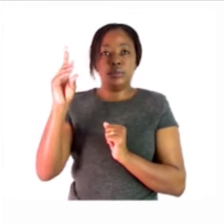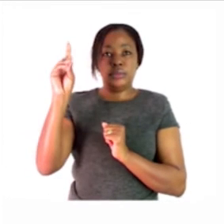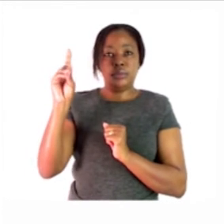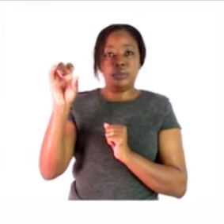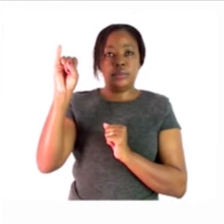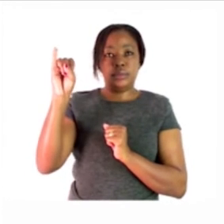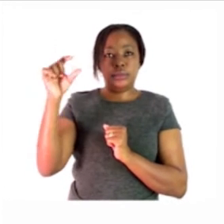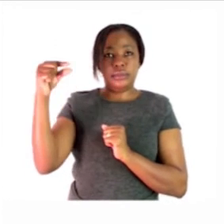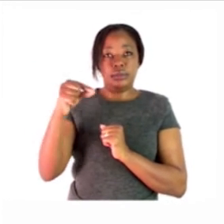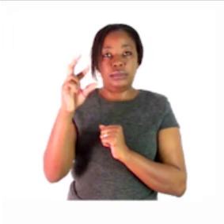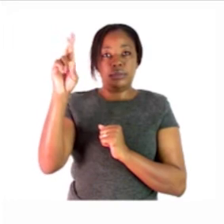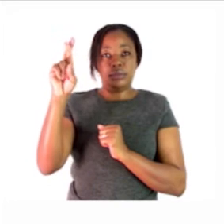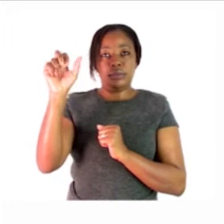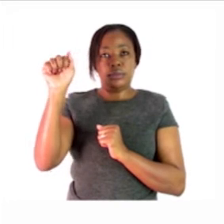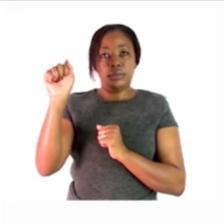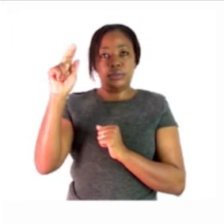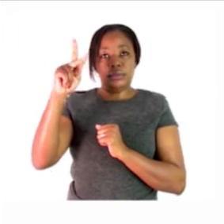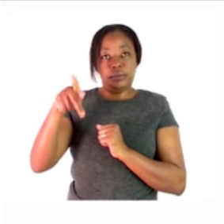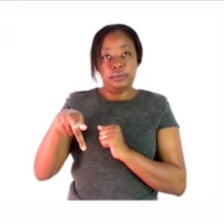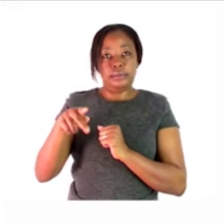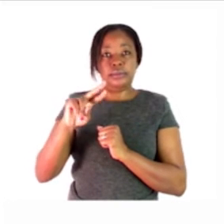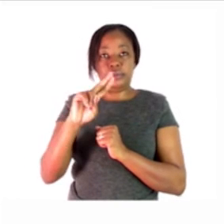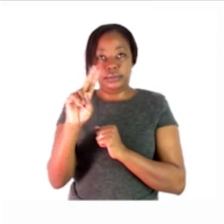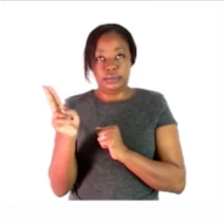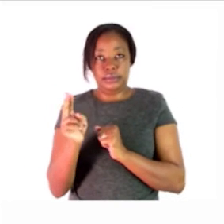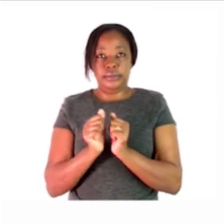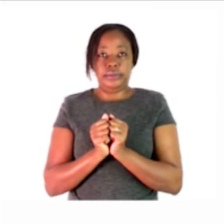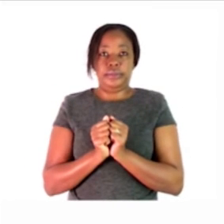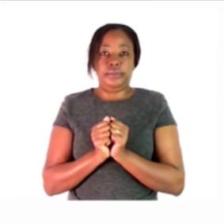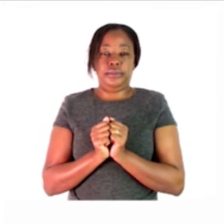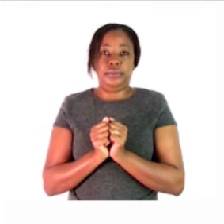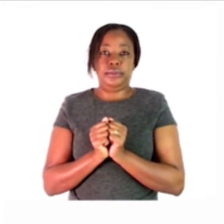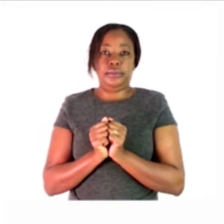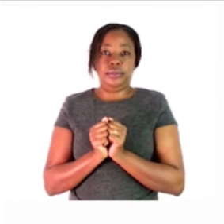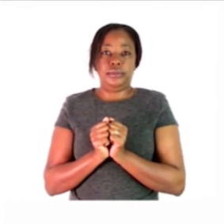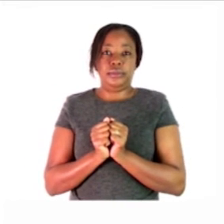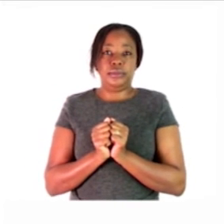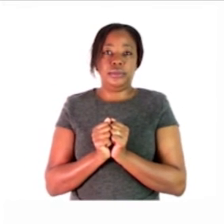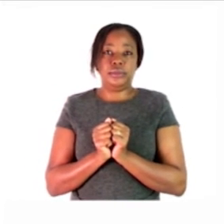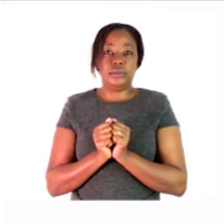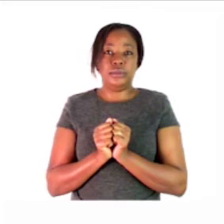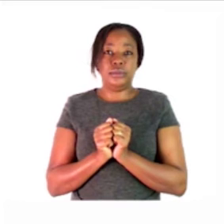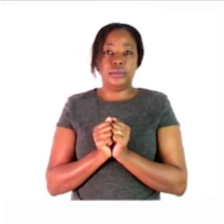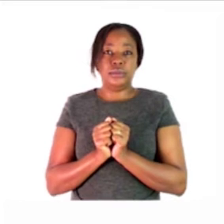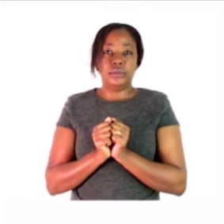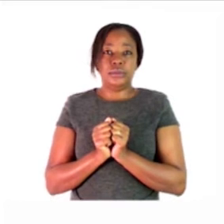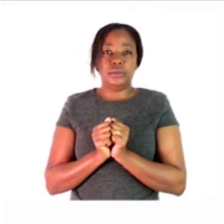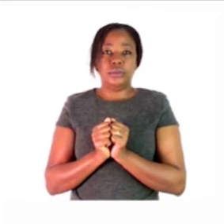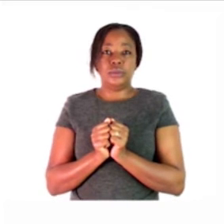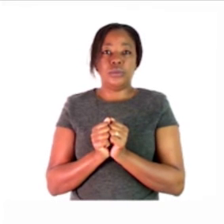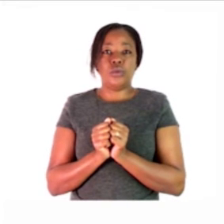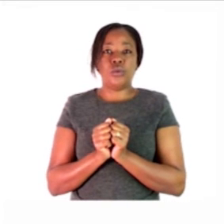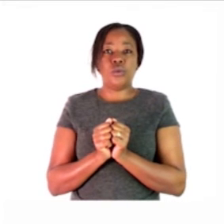Grade 2, I hope you are still with me there. All right. Please come with me to page 22, where we are going to